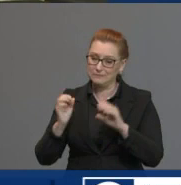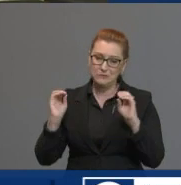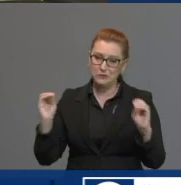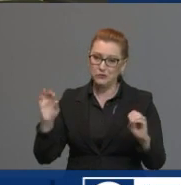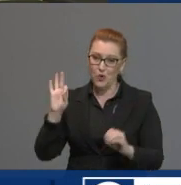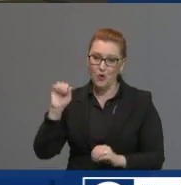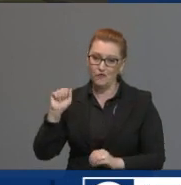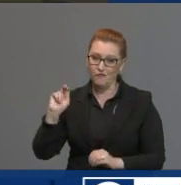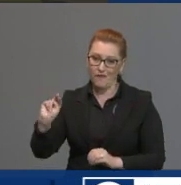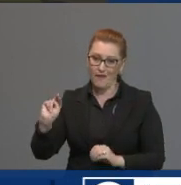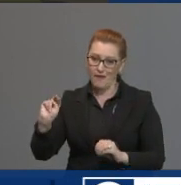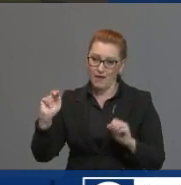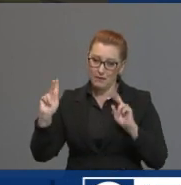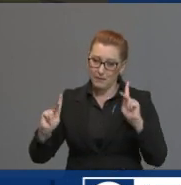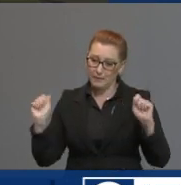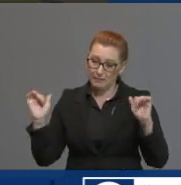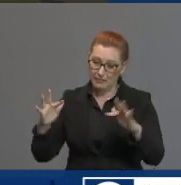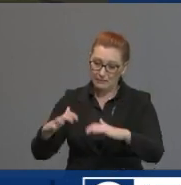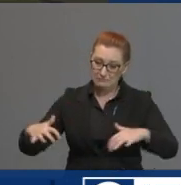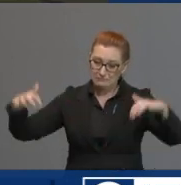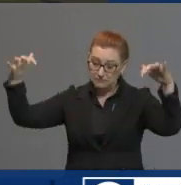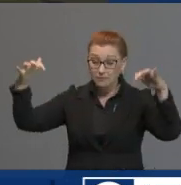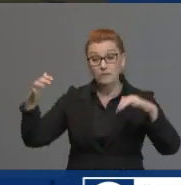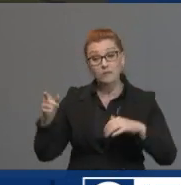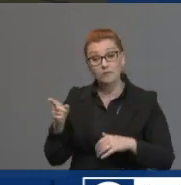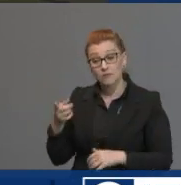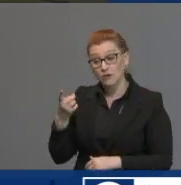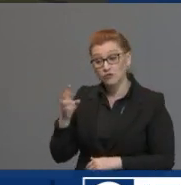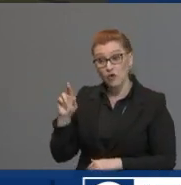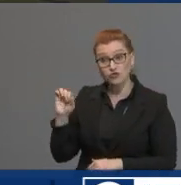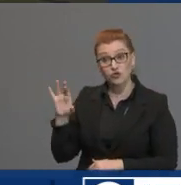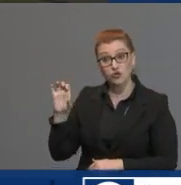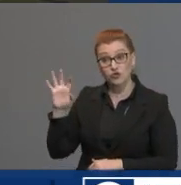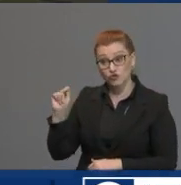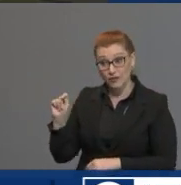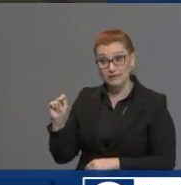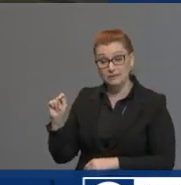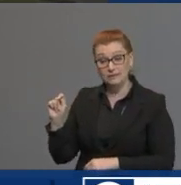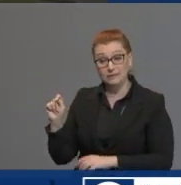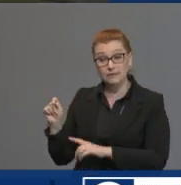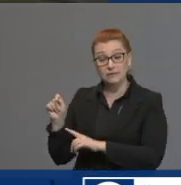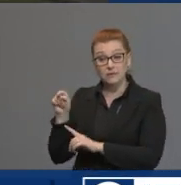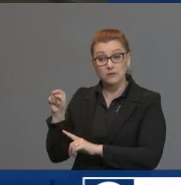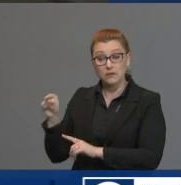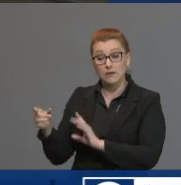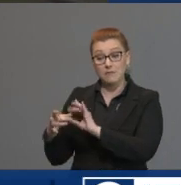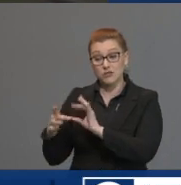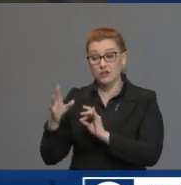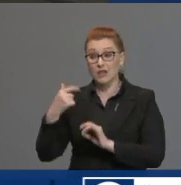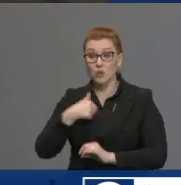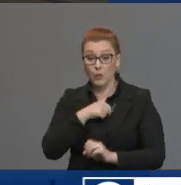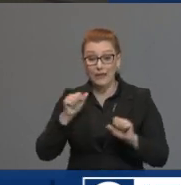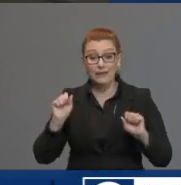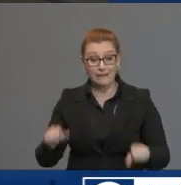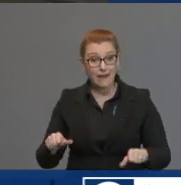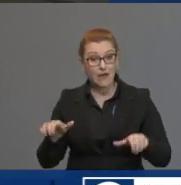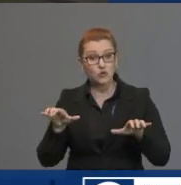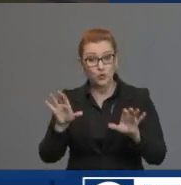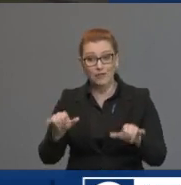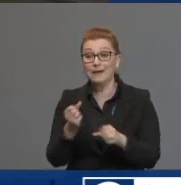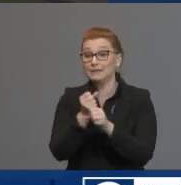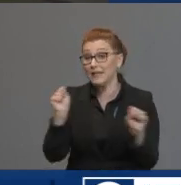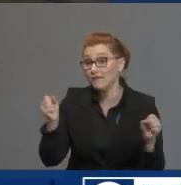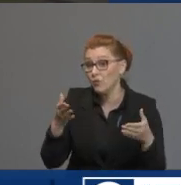public health perspective, we could do that safely in the state of Arizona beginning May 16th. We're